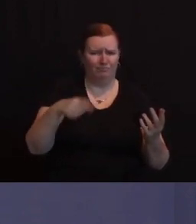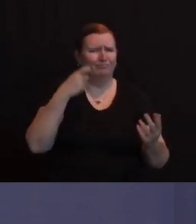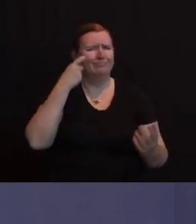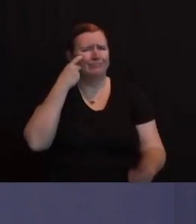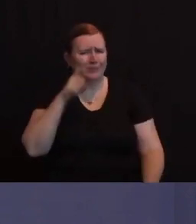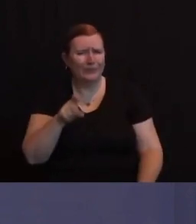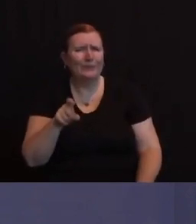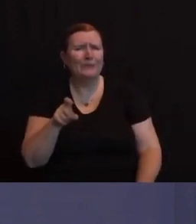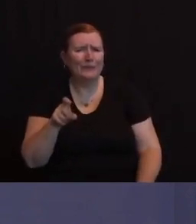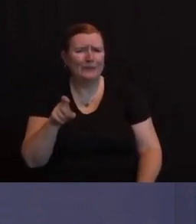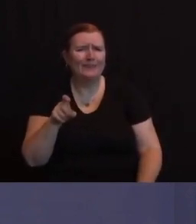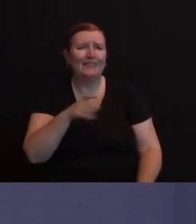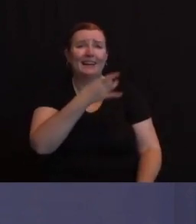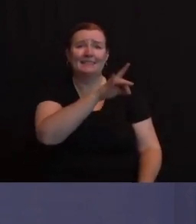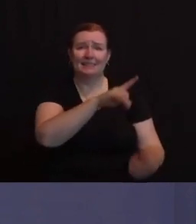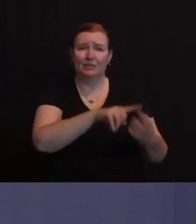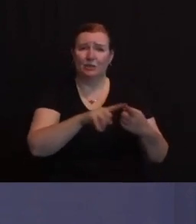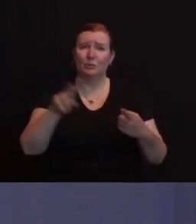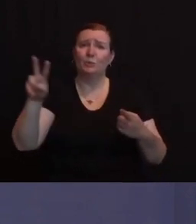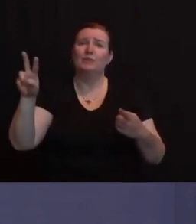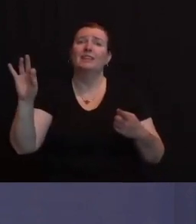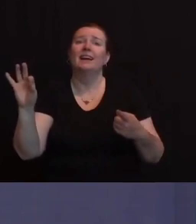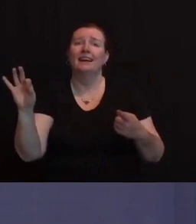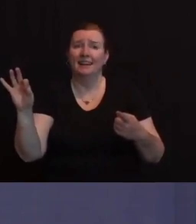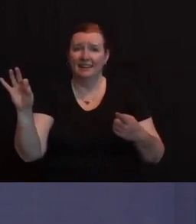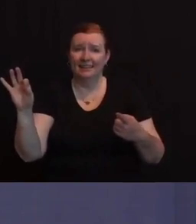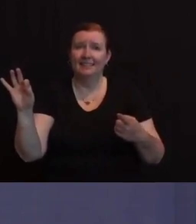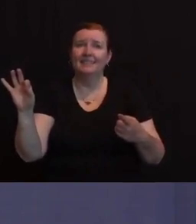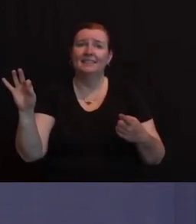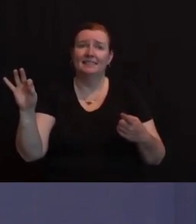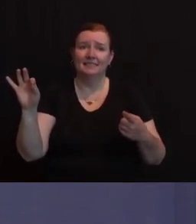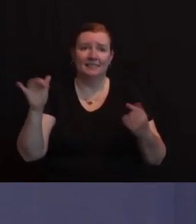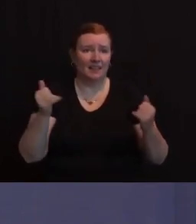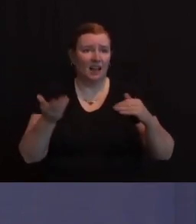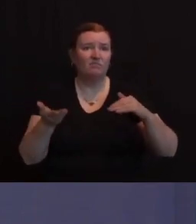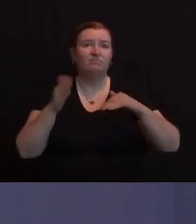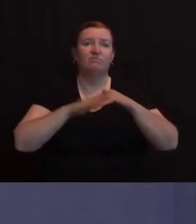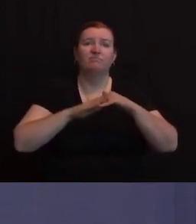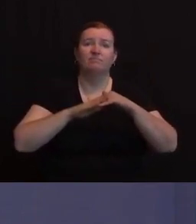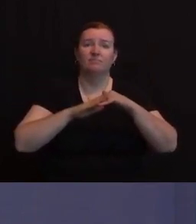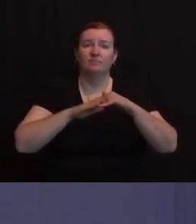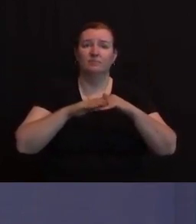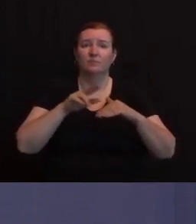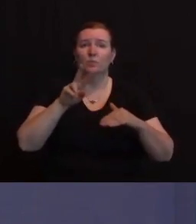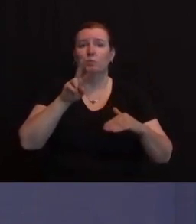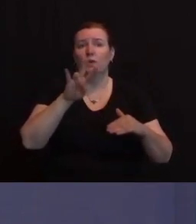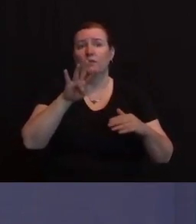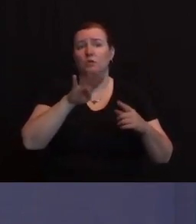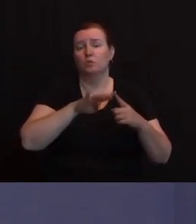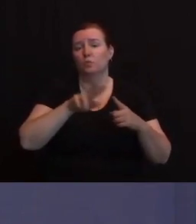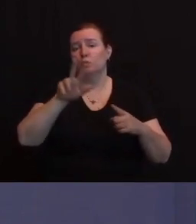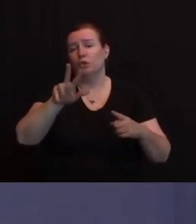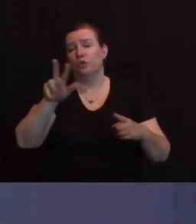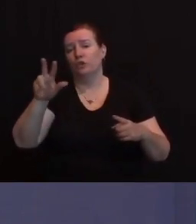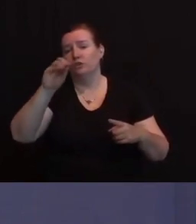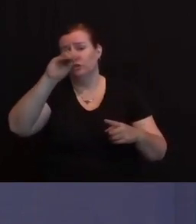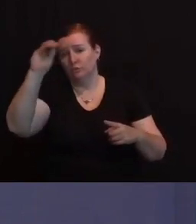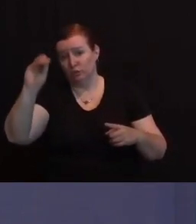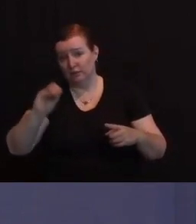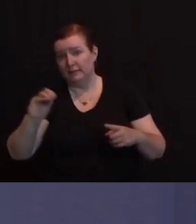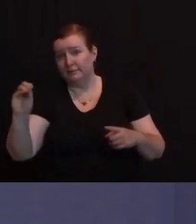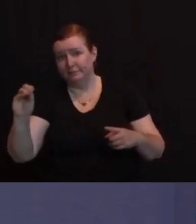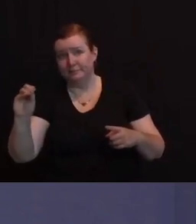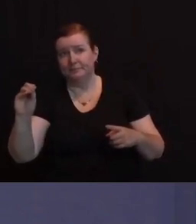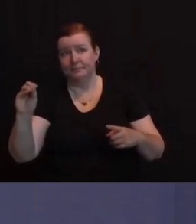ranged from 24 to 33%, compared to 12% in